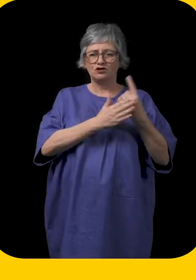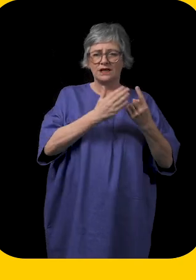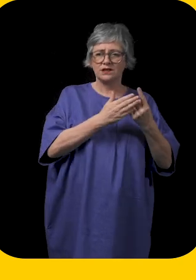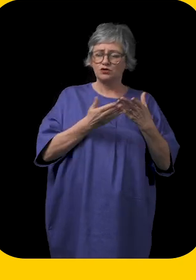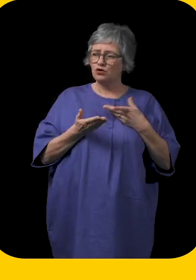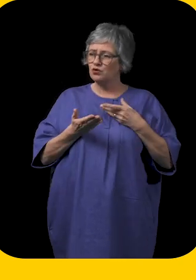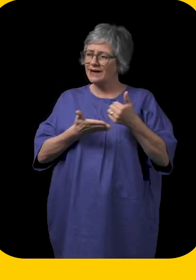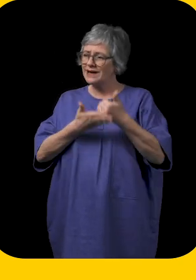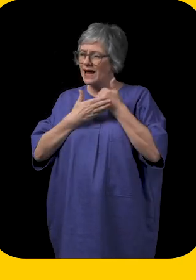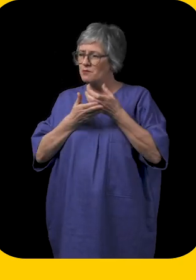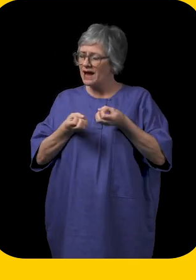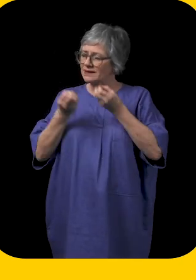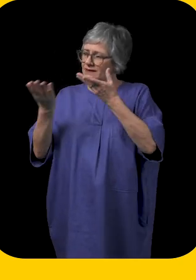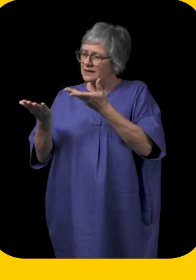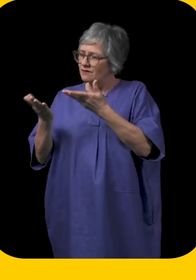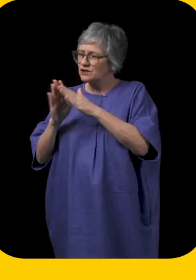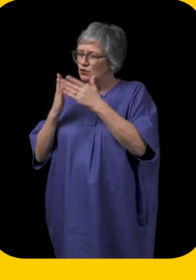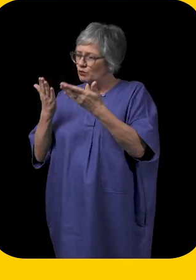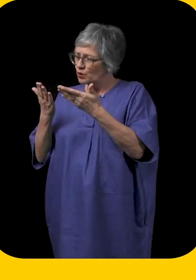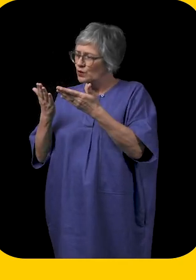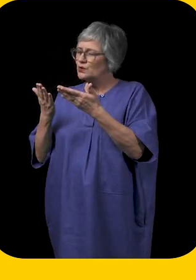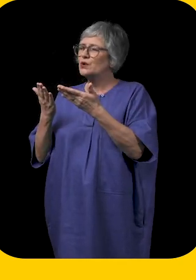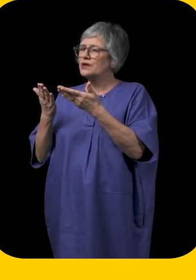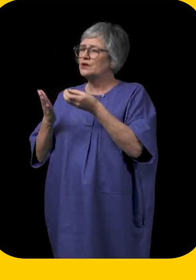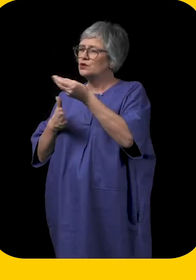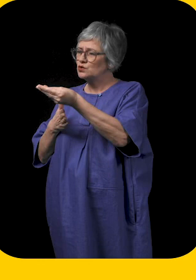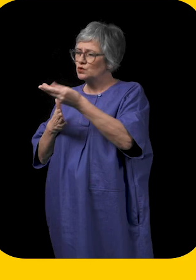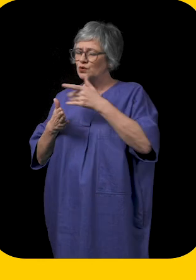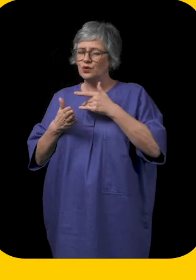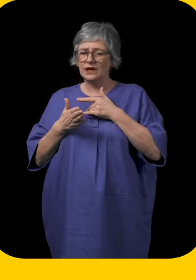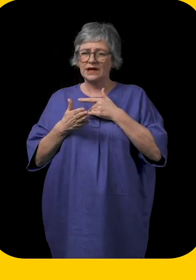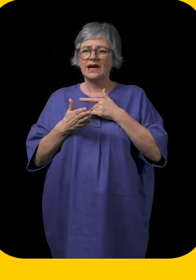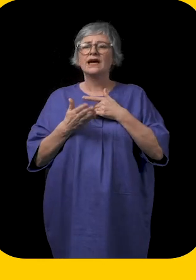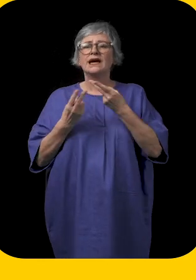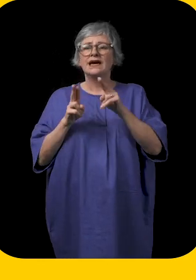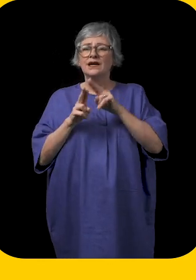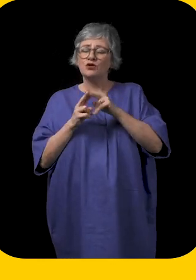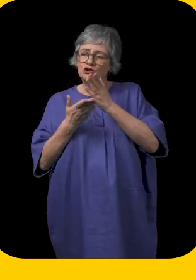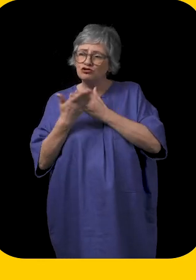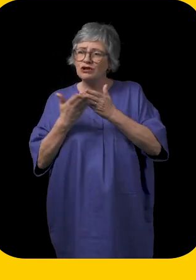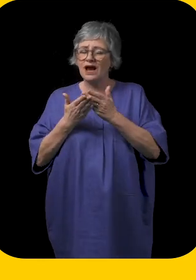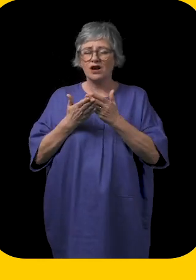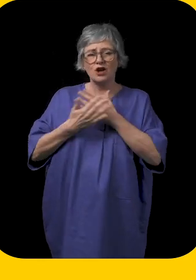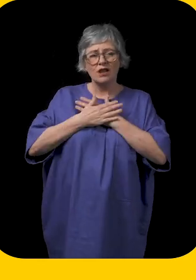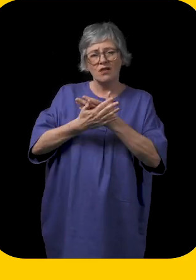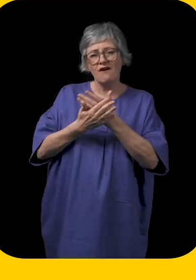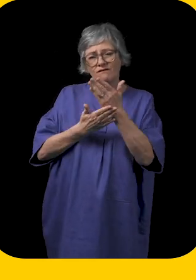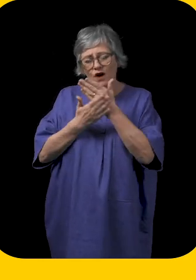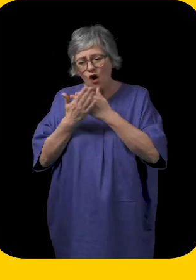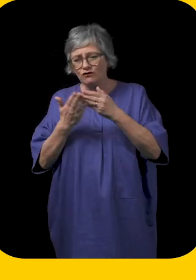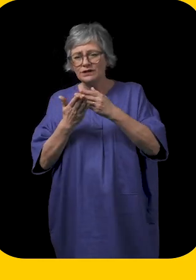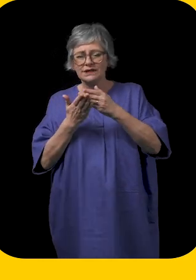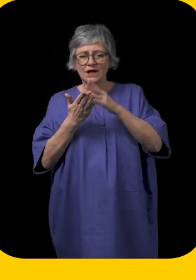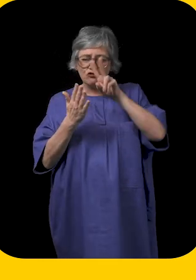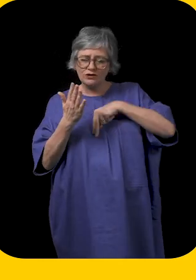means better life chances. You can help by gifting a book to a family who is struggling this Christmas. If you've enjoyed this event,